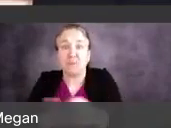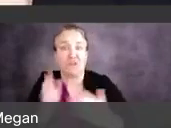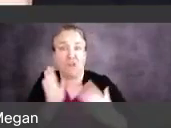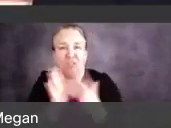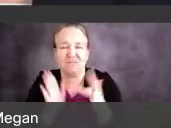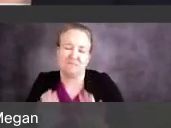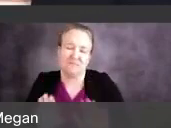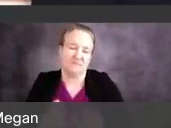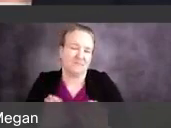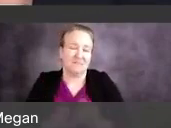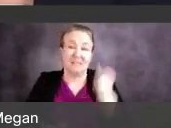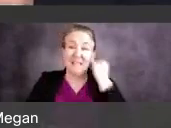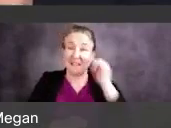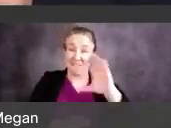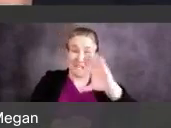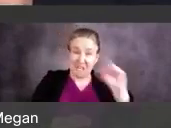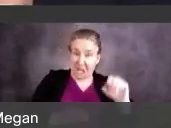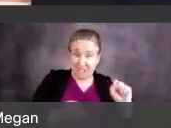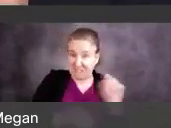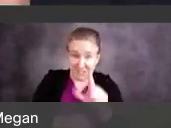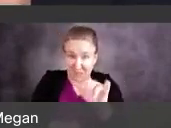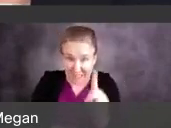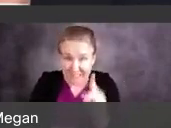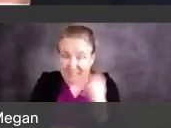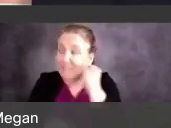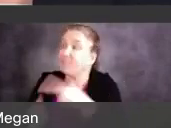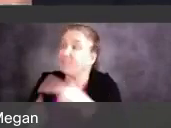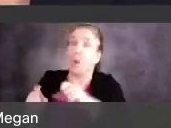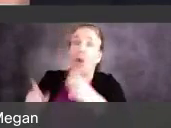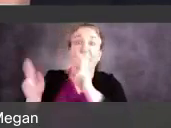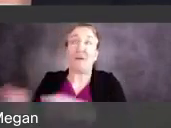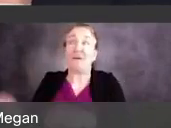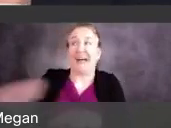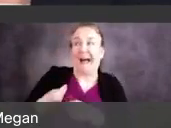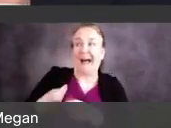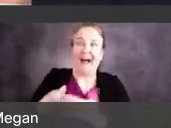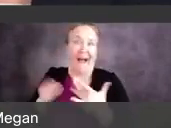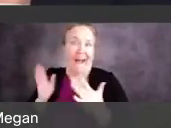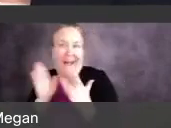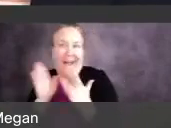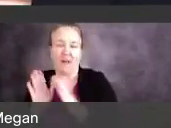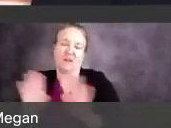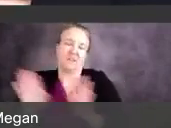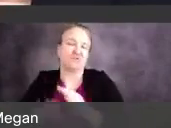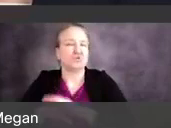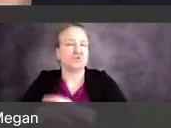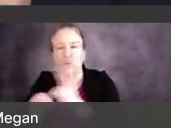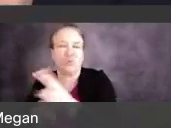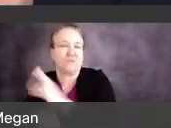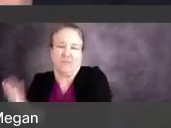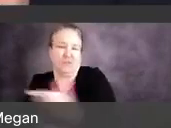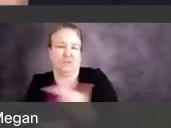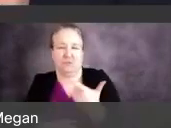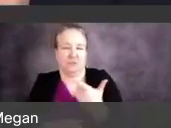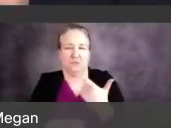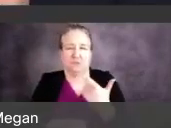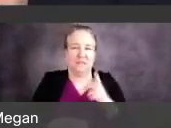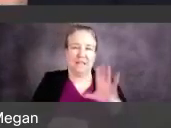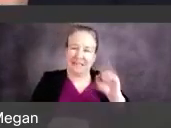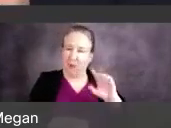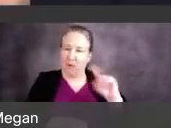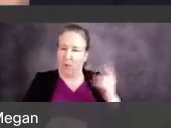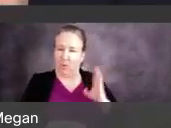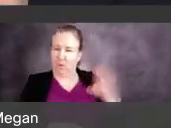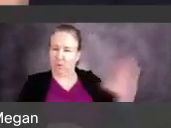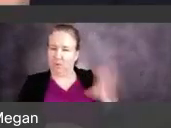link from the county, then you shouldn't have the link. So please don't try to register for an appointment through it. But